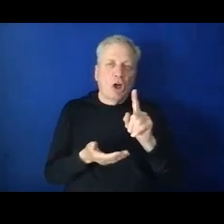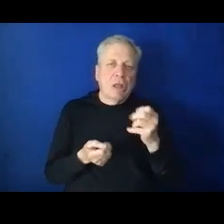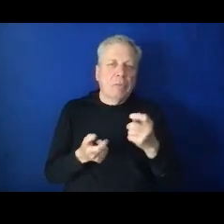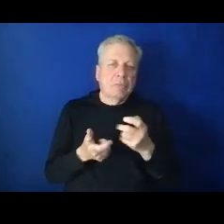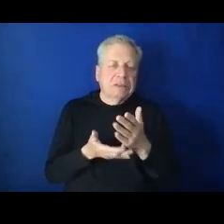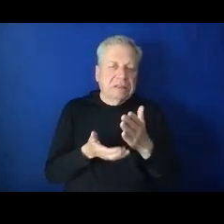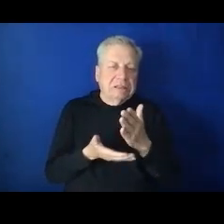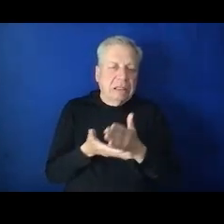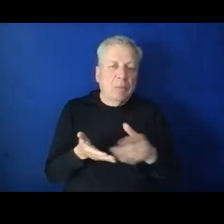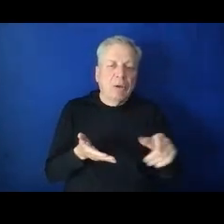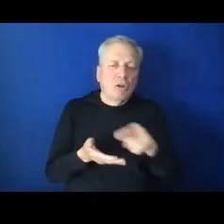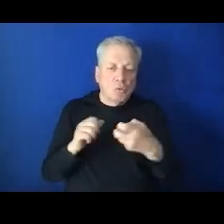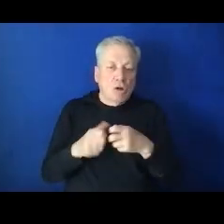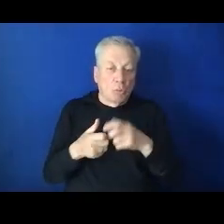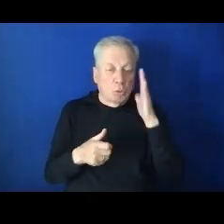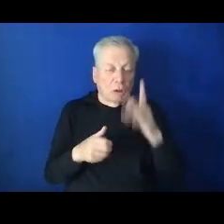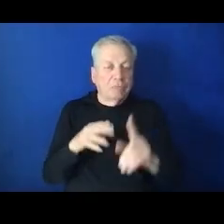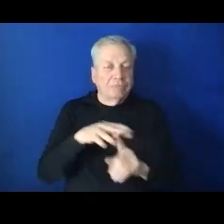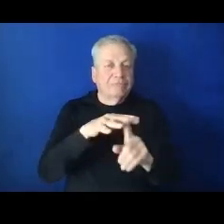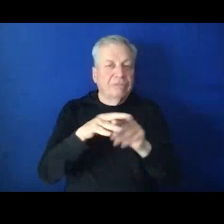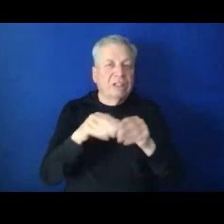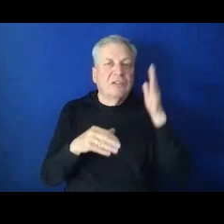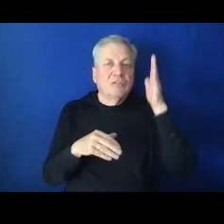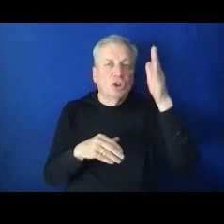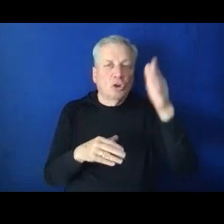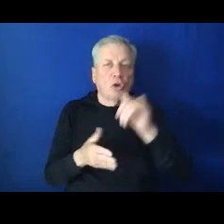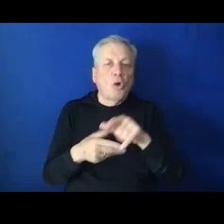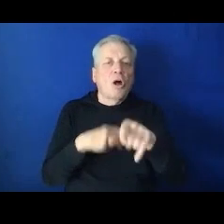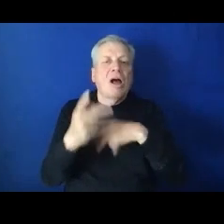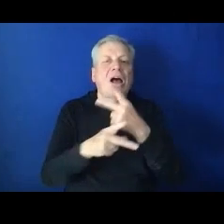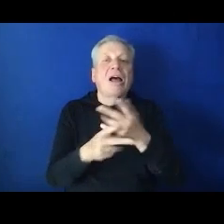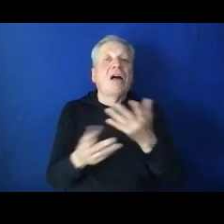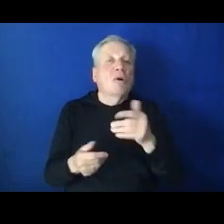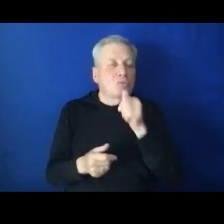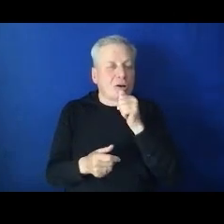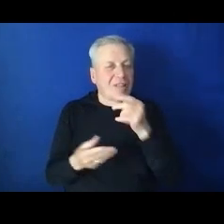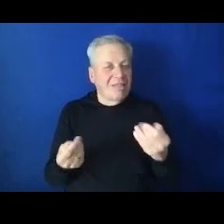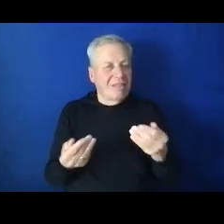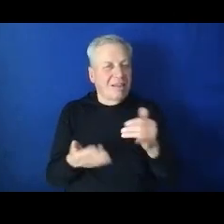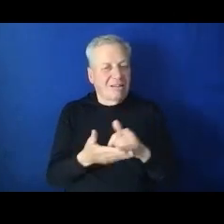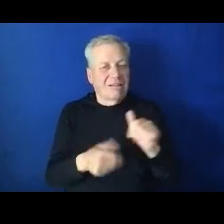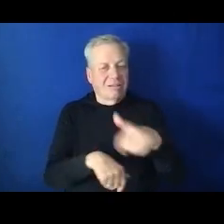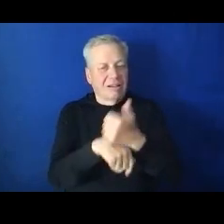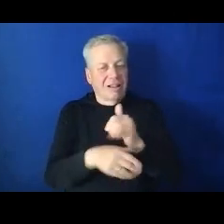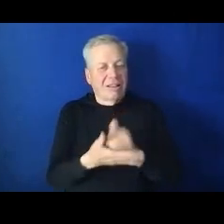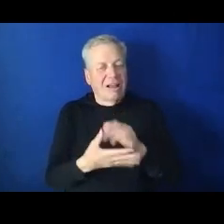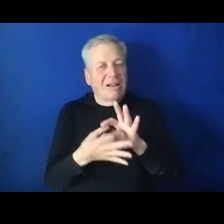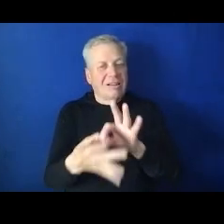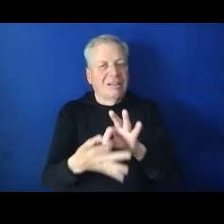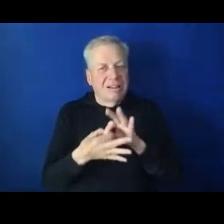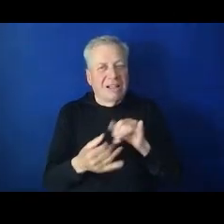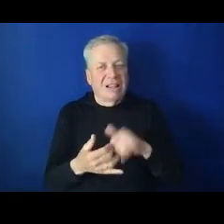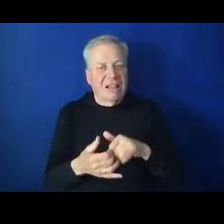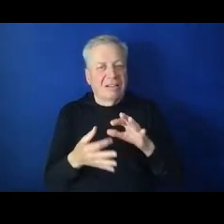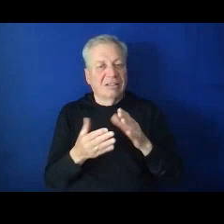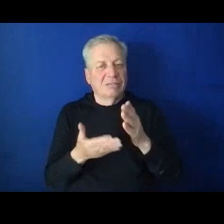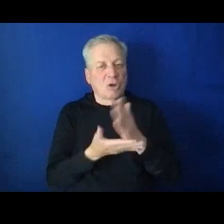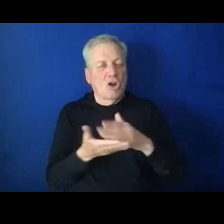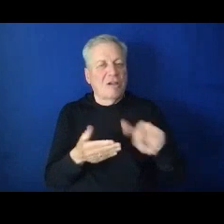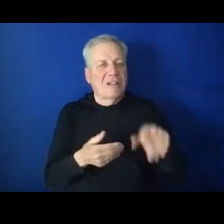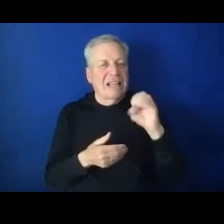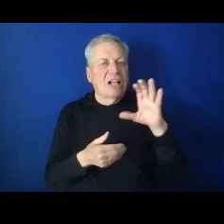problem is going to be in the future, is those private lands and establishing that connectivity between those 2 ecosystems, if